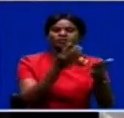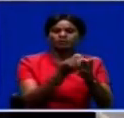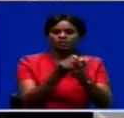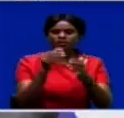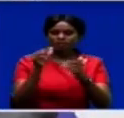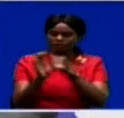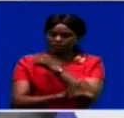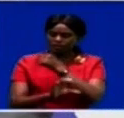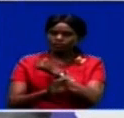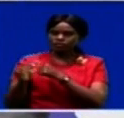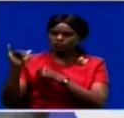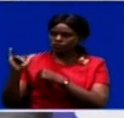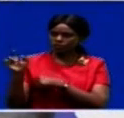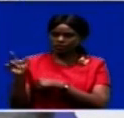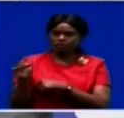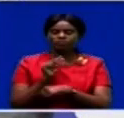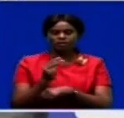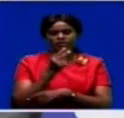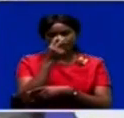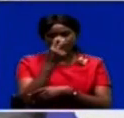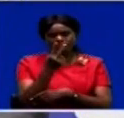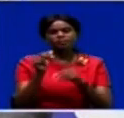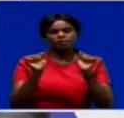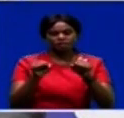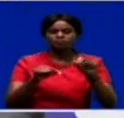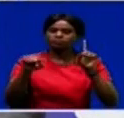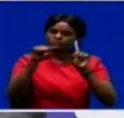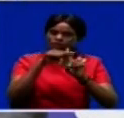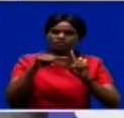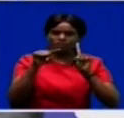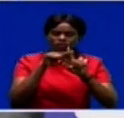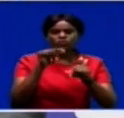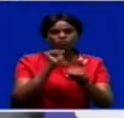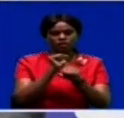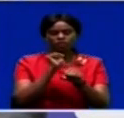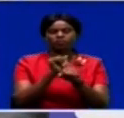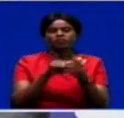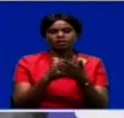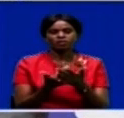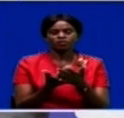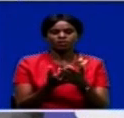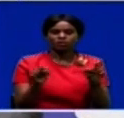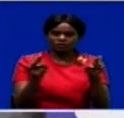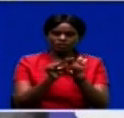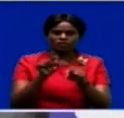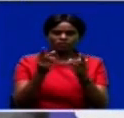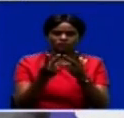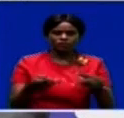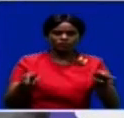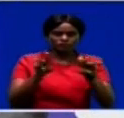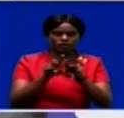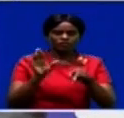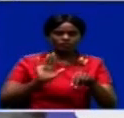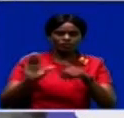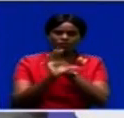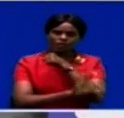Y, we should be able to see a positive effect on the value of that country